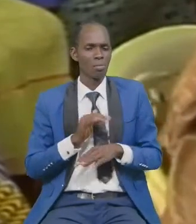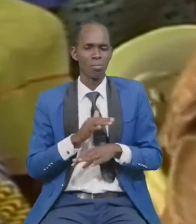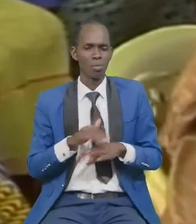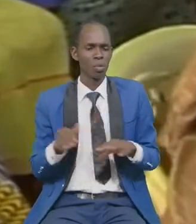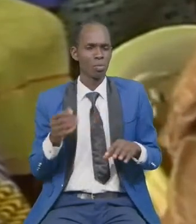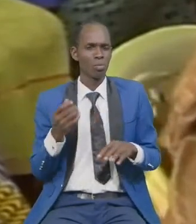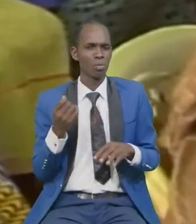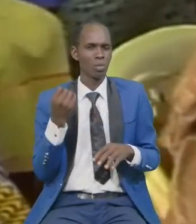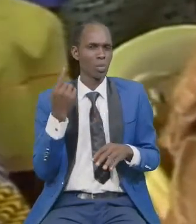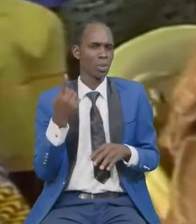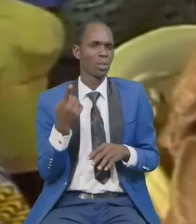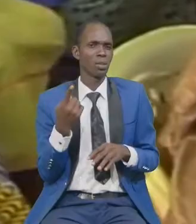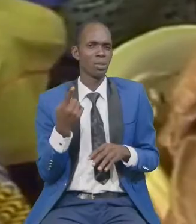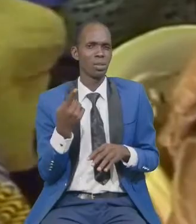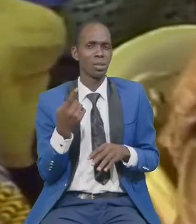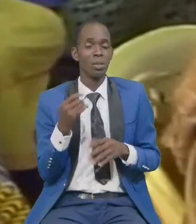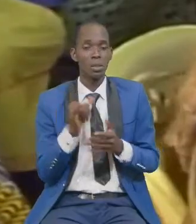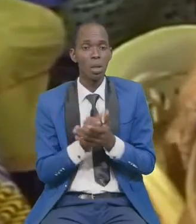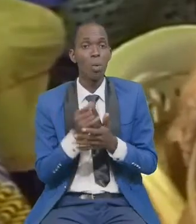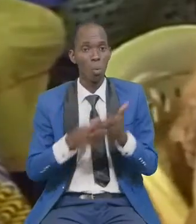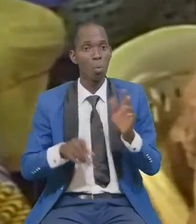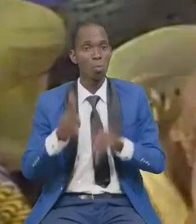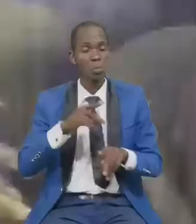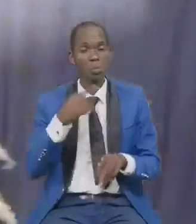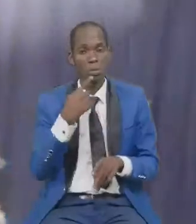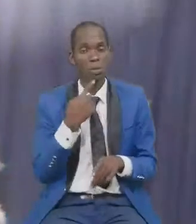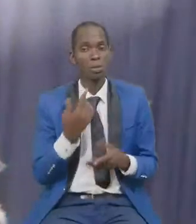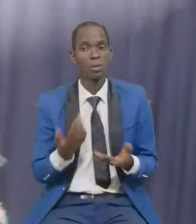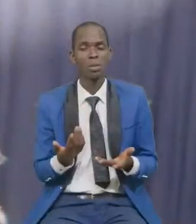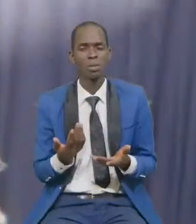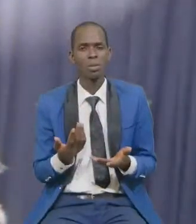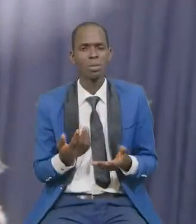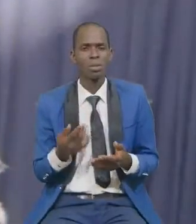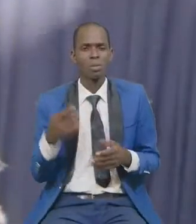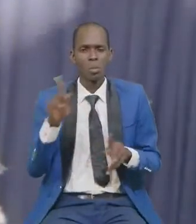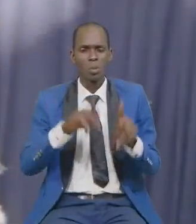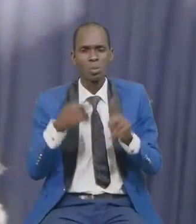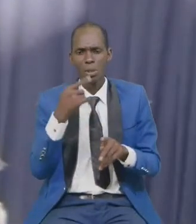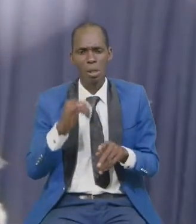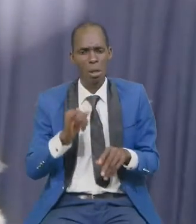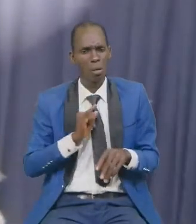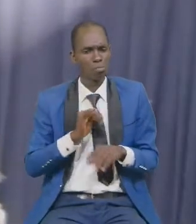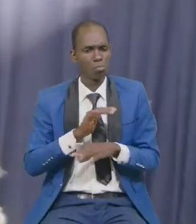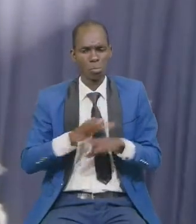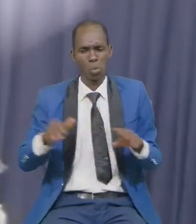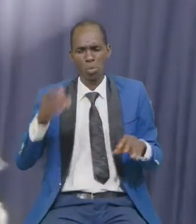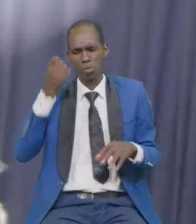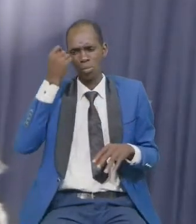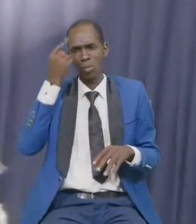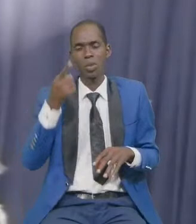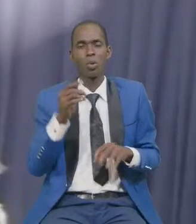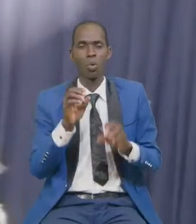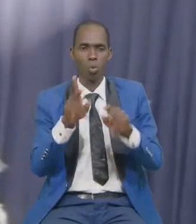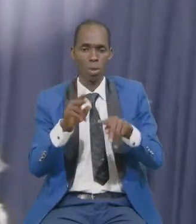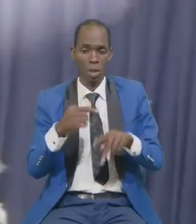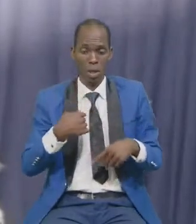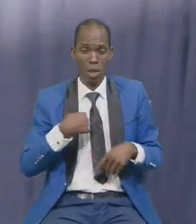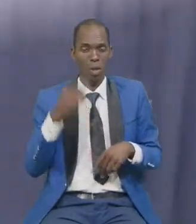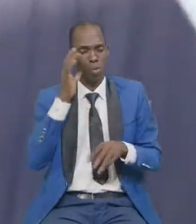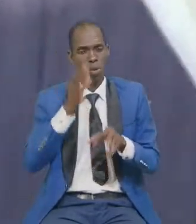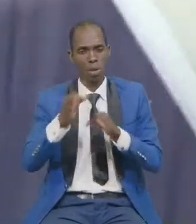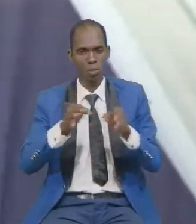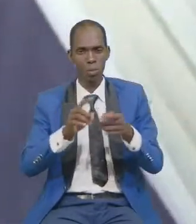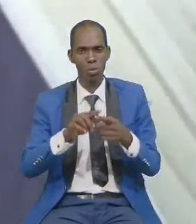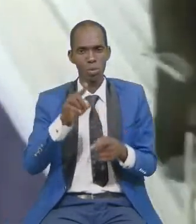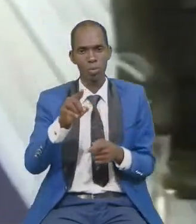you? That's what people say. They say they don't understand. I'll explain to you.